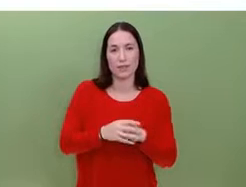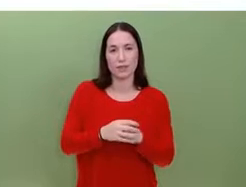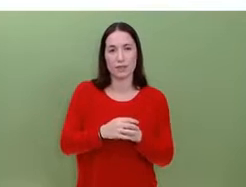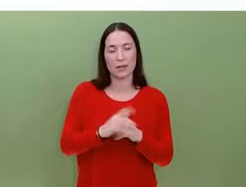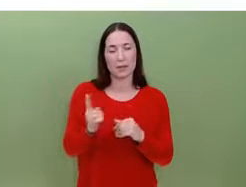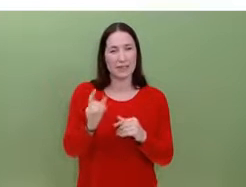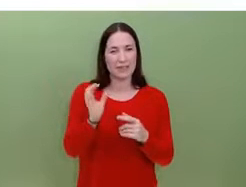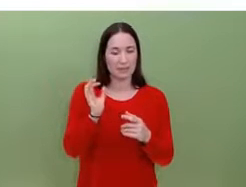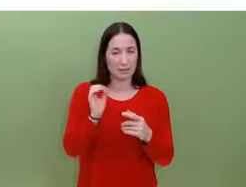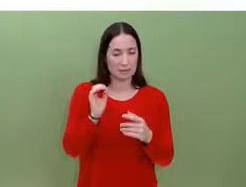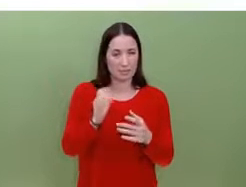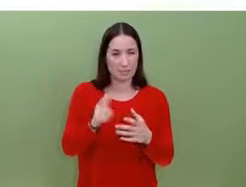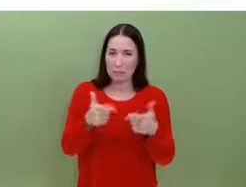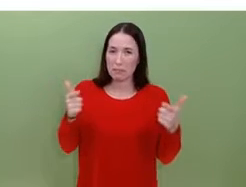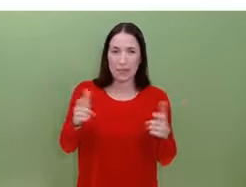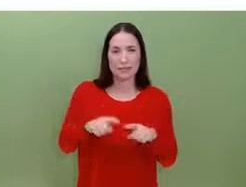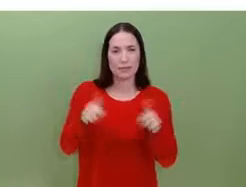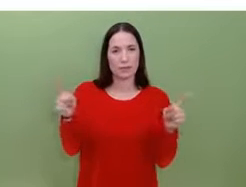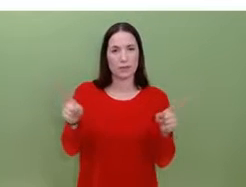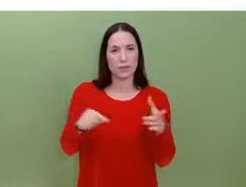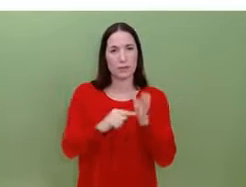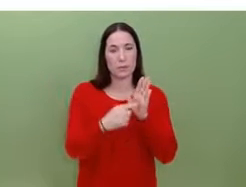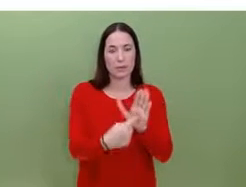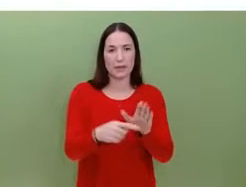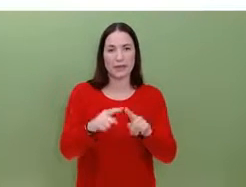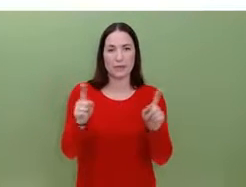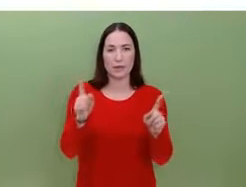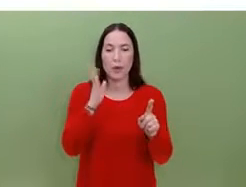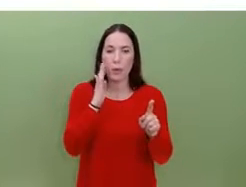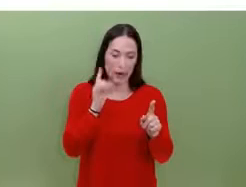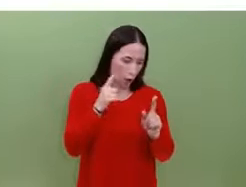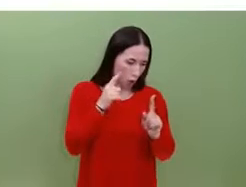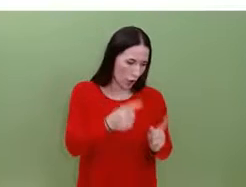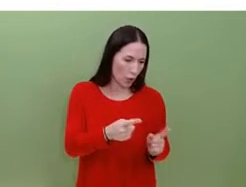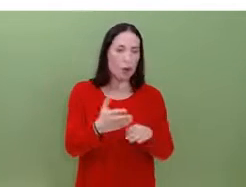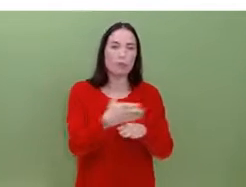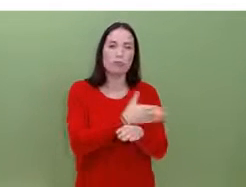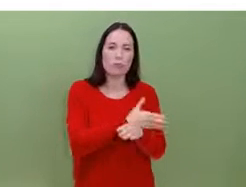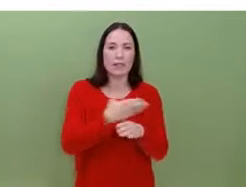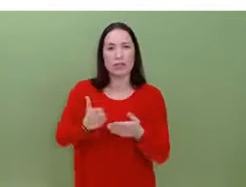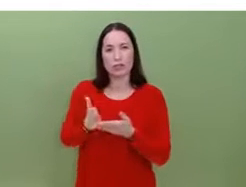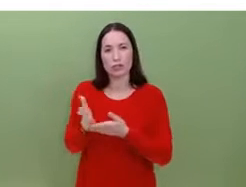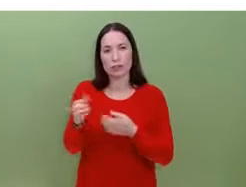in presenting difficulty when we divided the data between pre and during the pandemic.